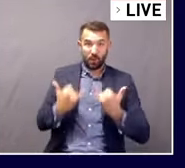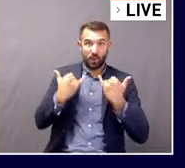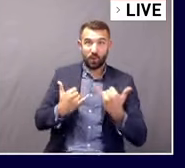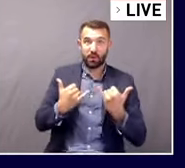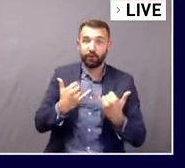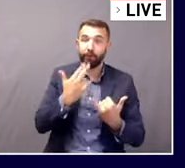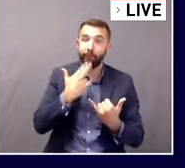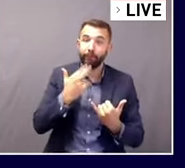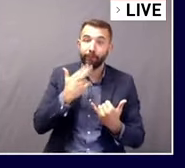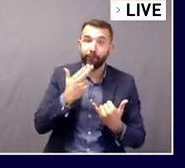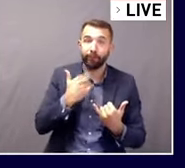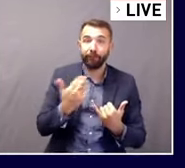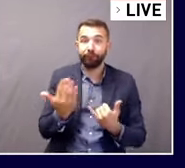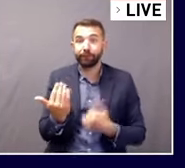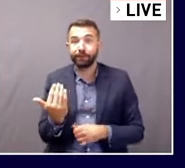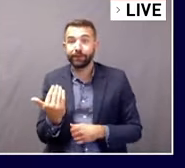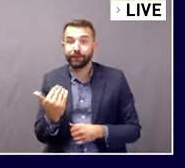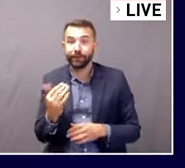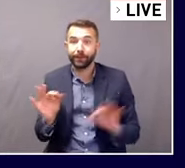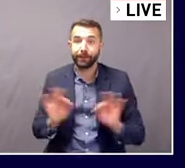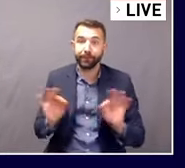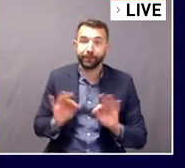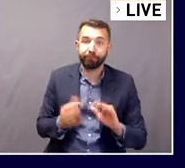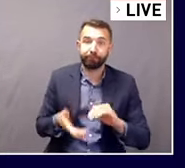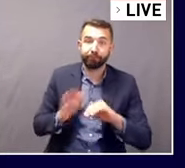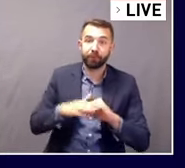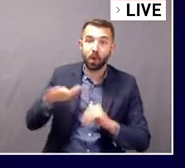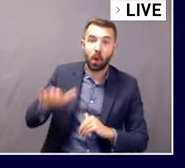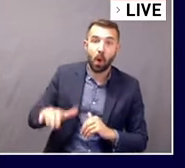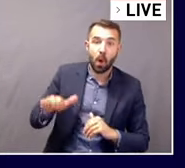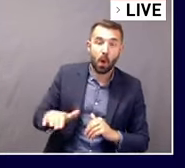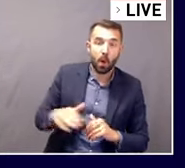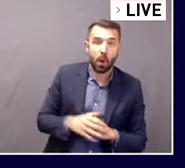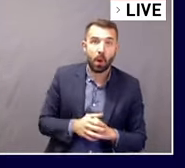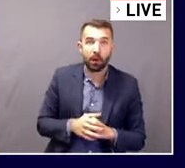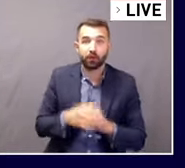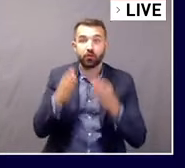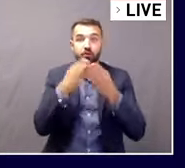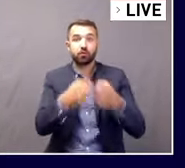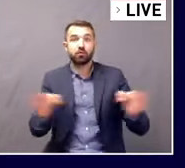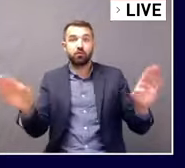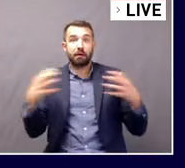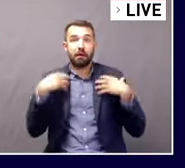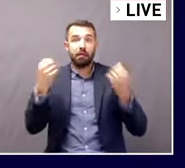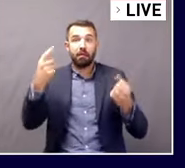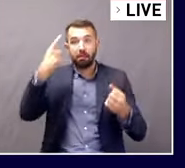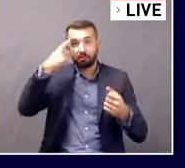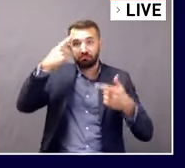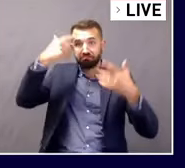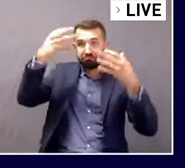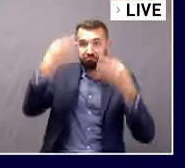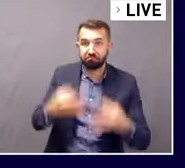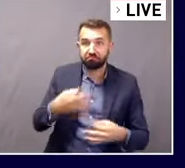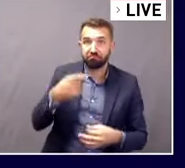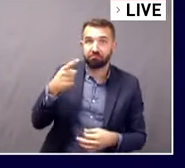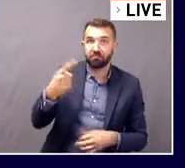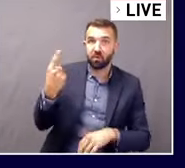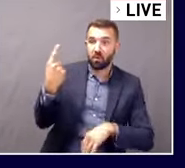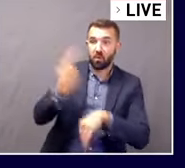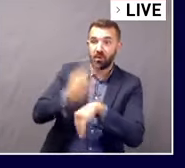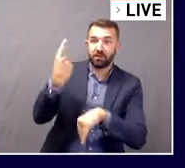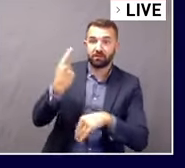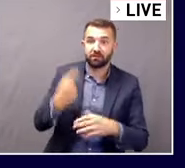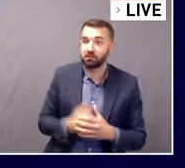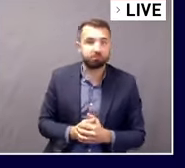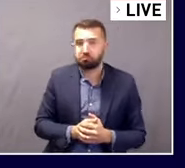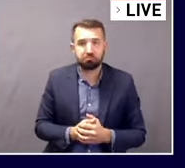15, is low, in public health, we don't make policy or evaluate situations based